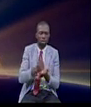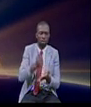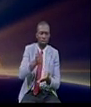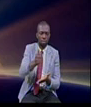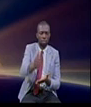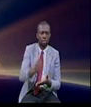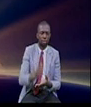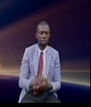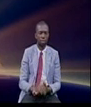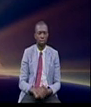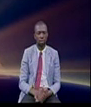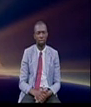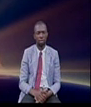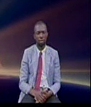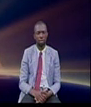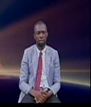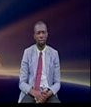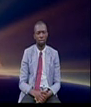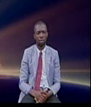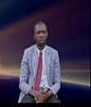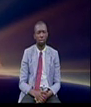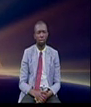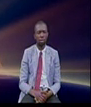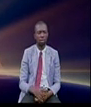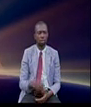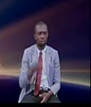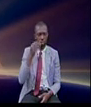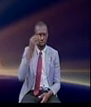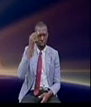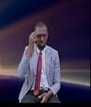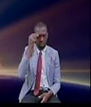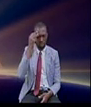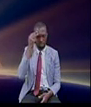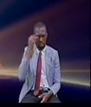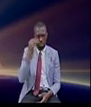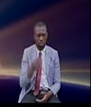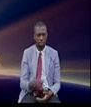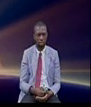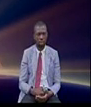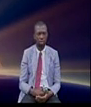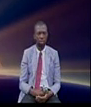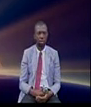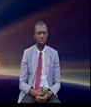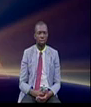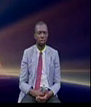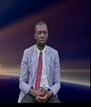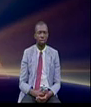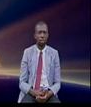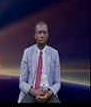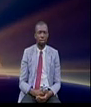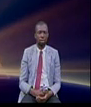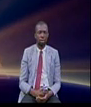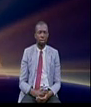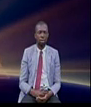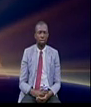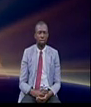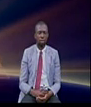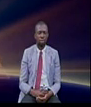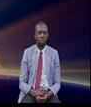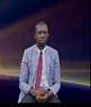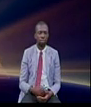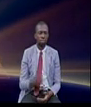The Gospel according to St. Matthew. The Gospel according to St. Matthew.